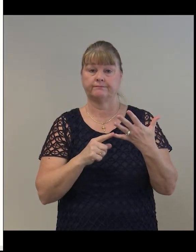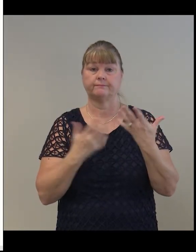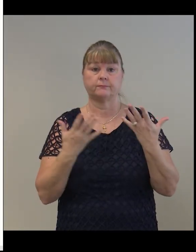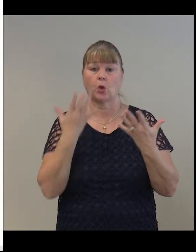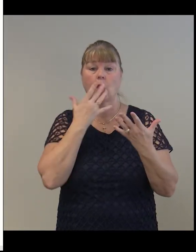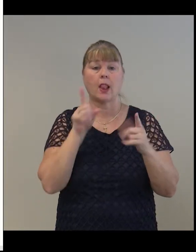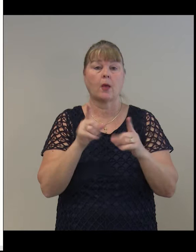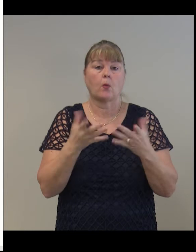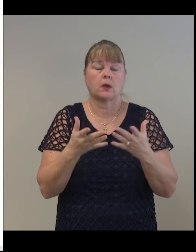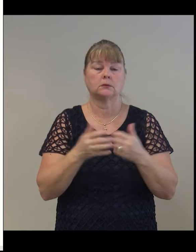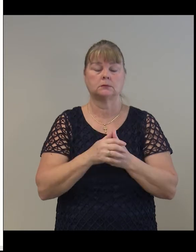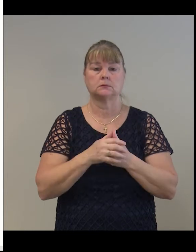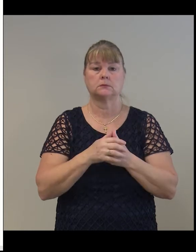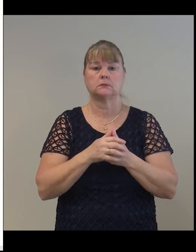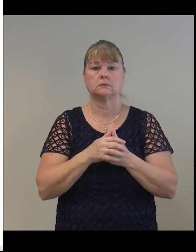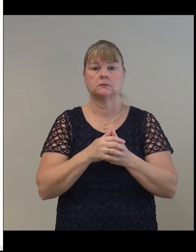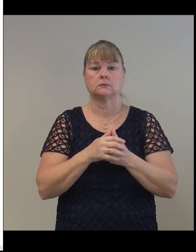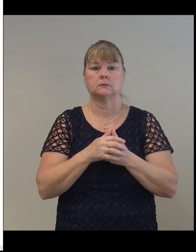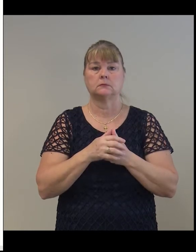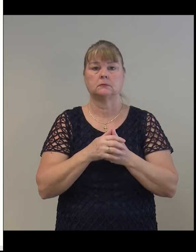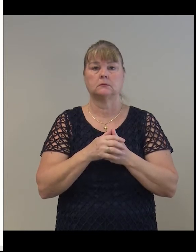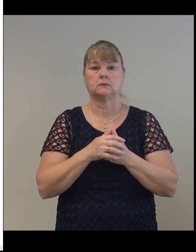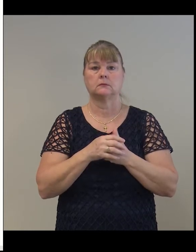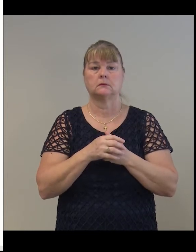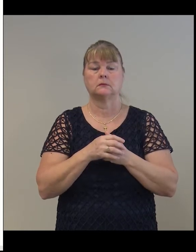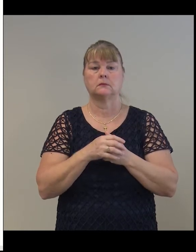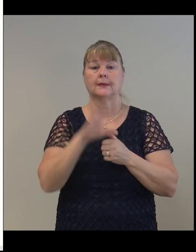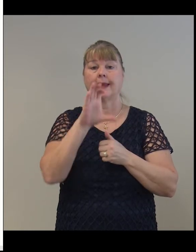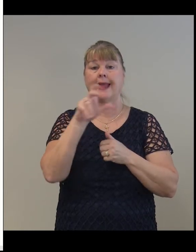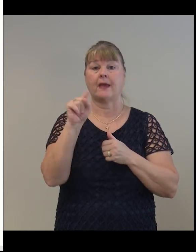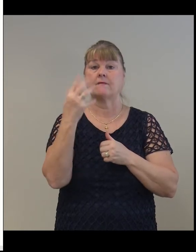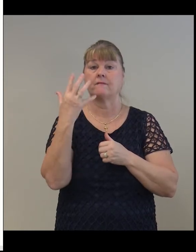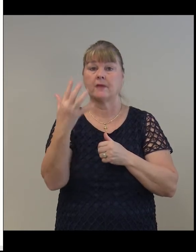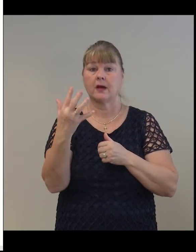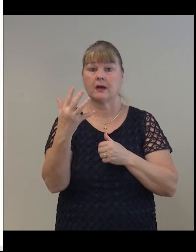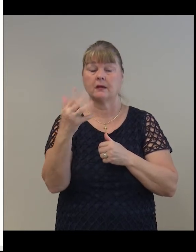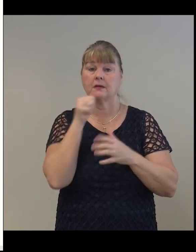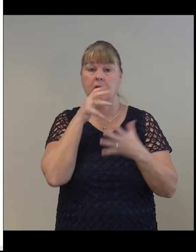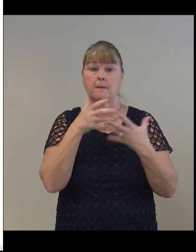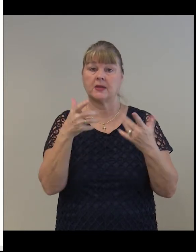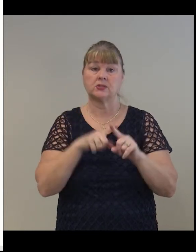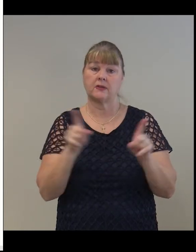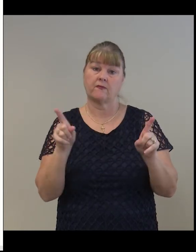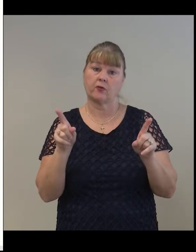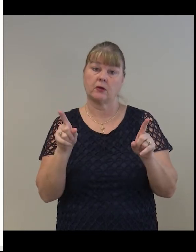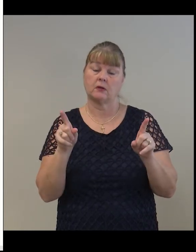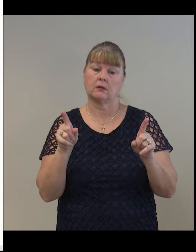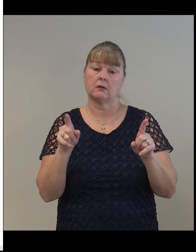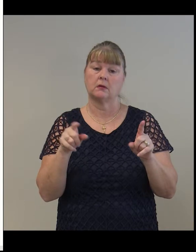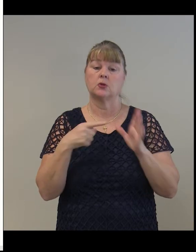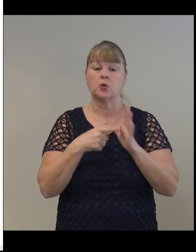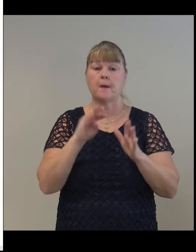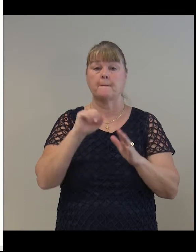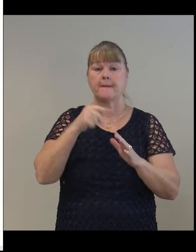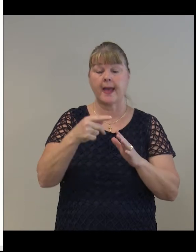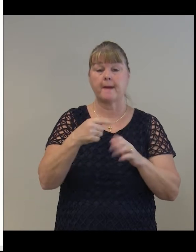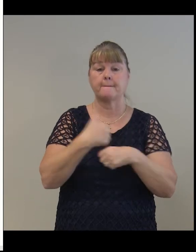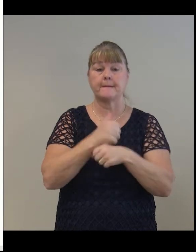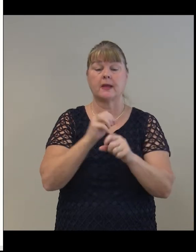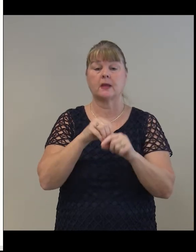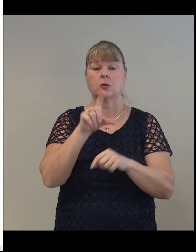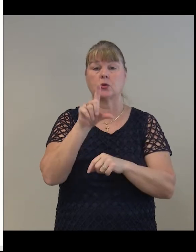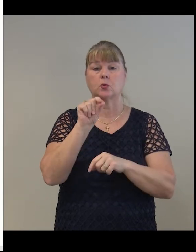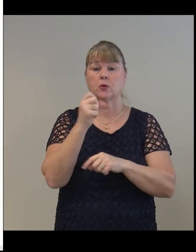Category 5 isn't much different. According to these maps that were produced in 2012, those are going to be the two